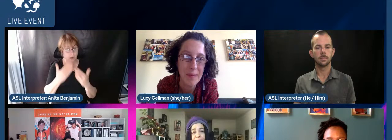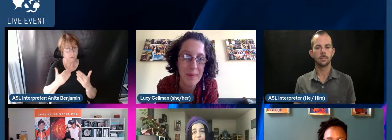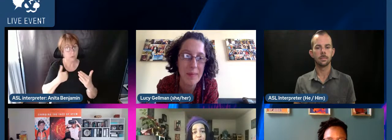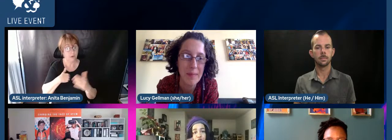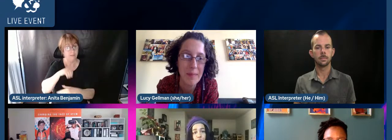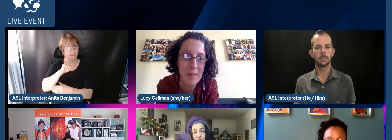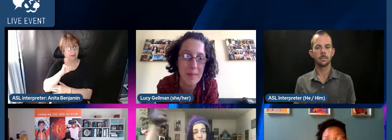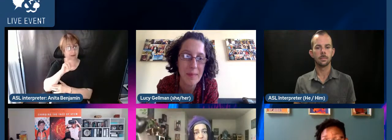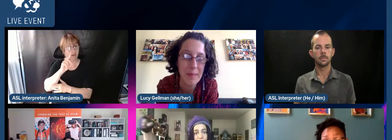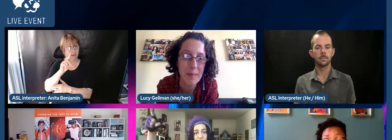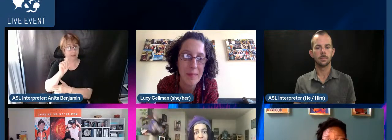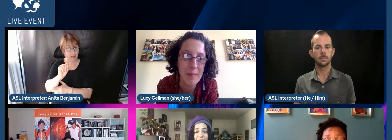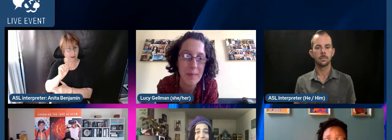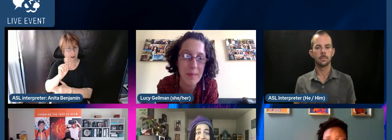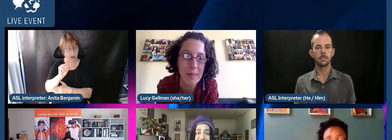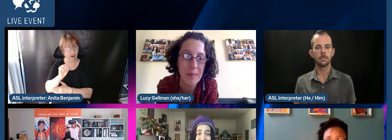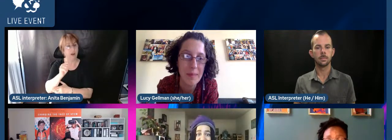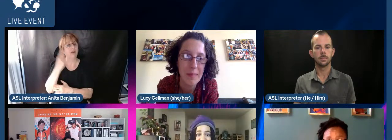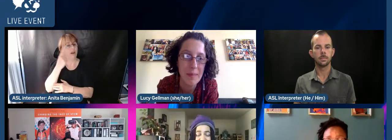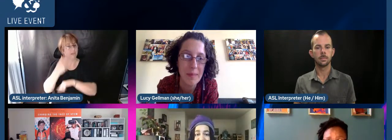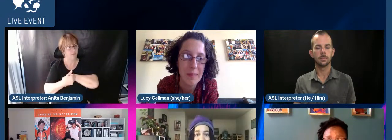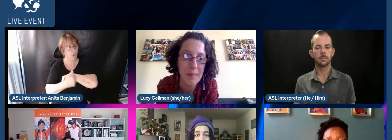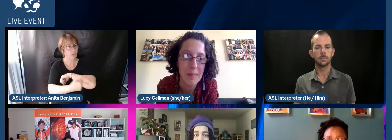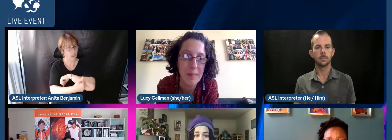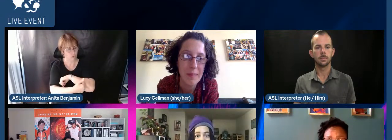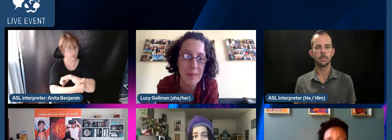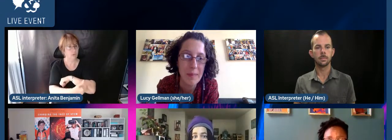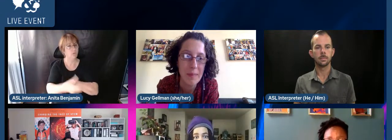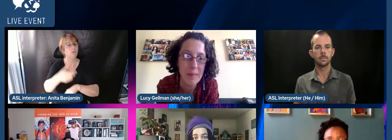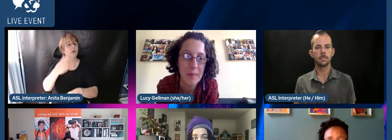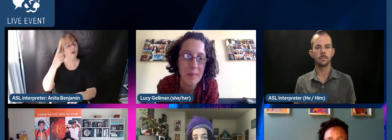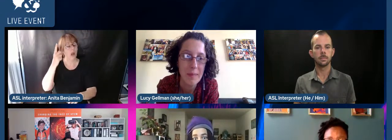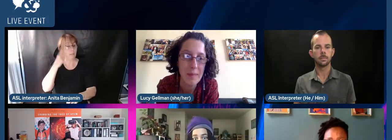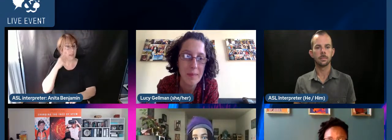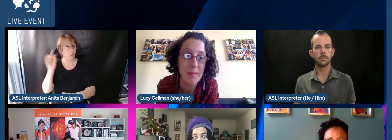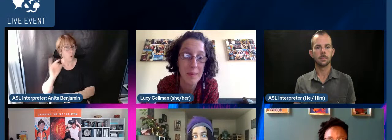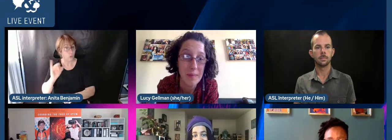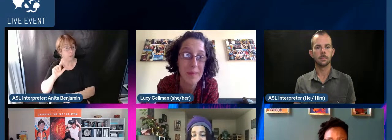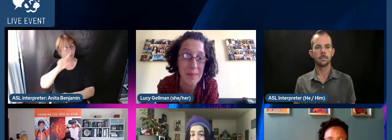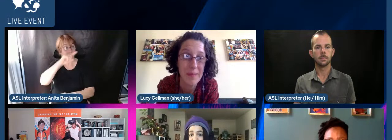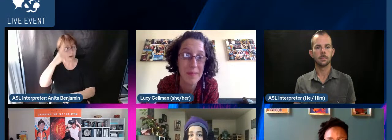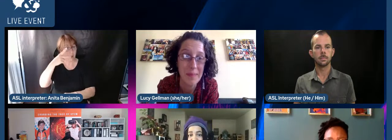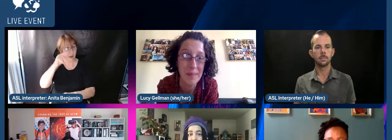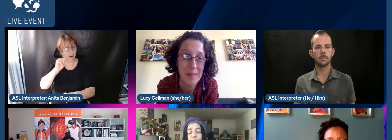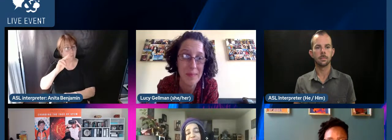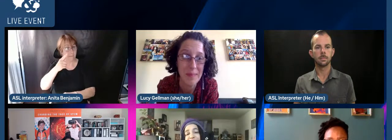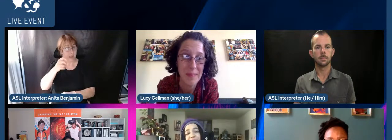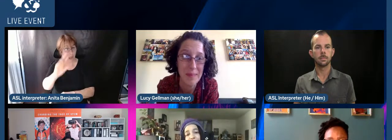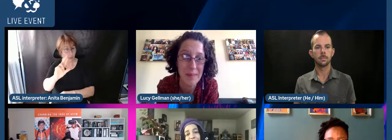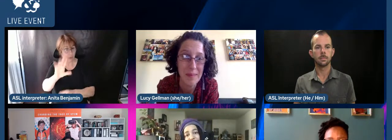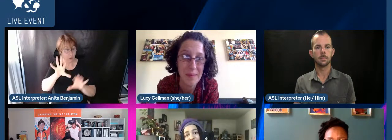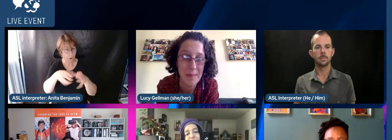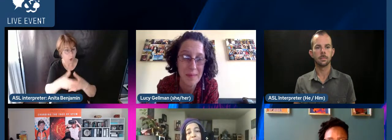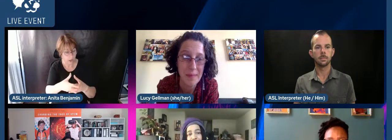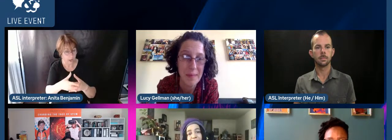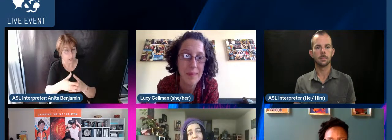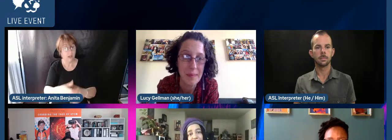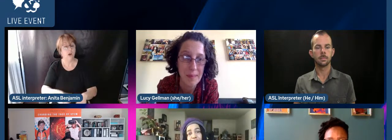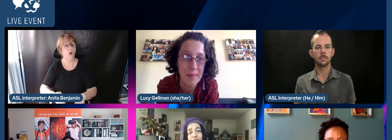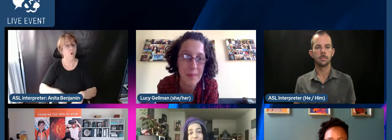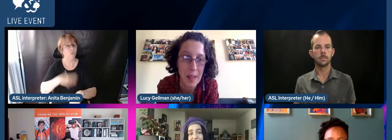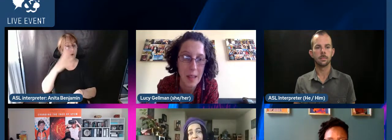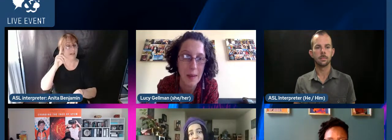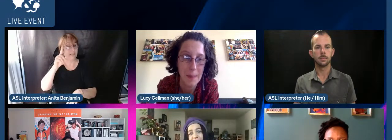ADA to work off of. And the ADA, I think about the Black Panther Party and like the white disabled activists and